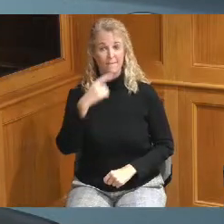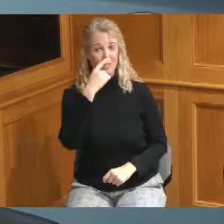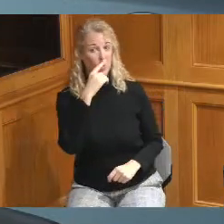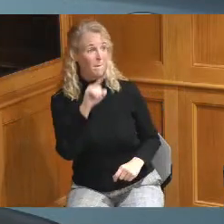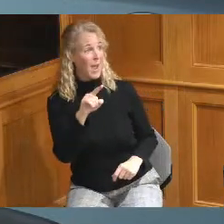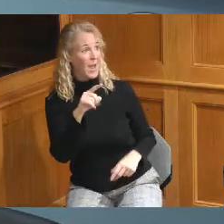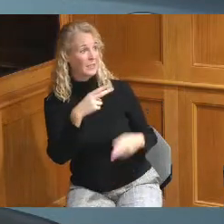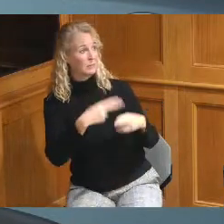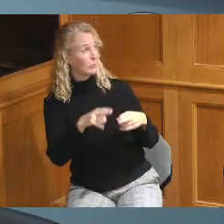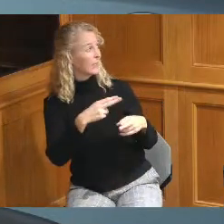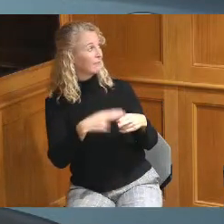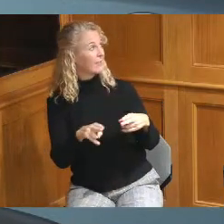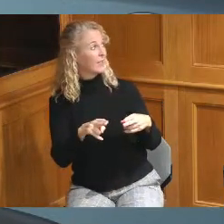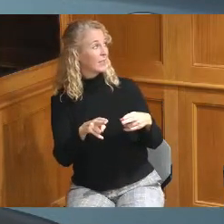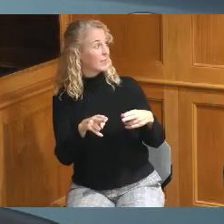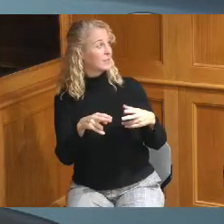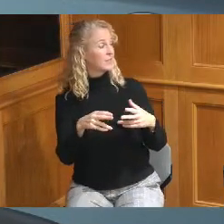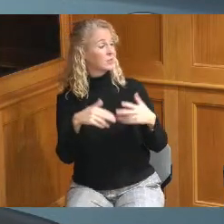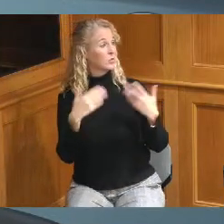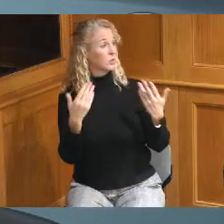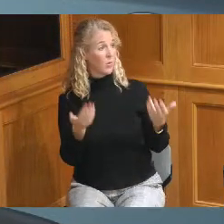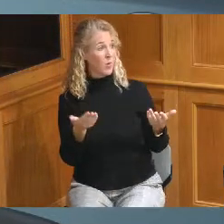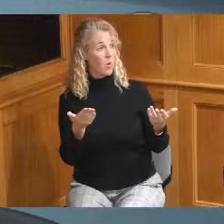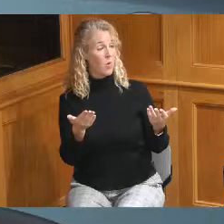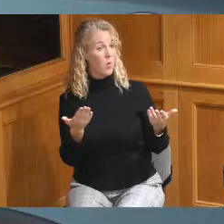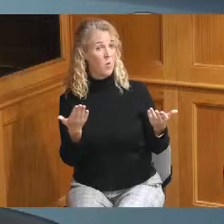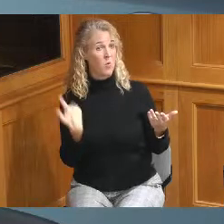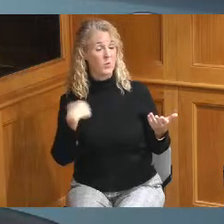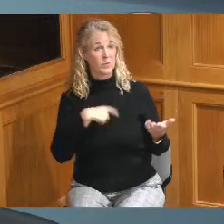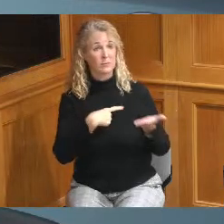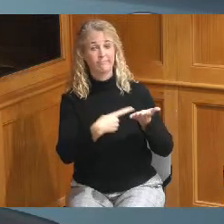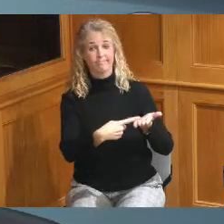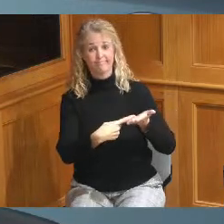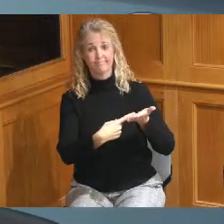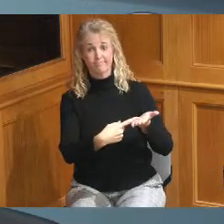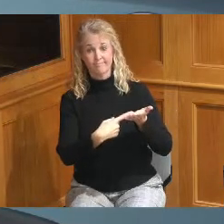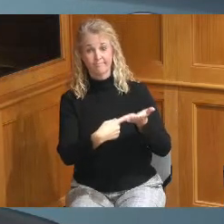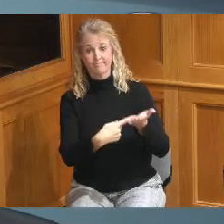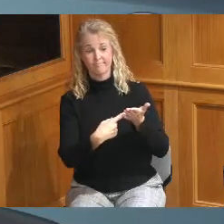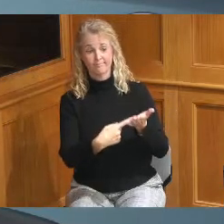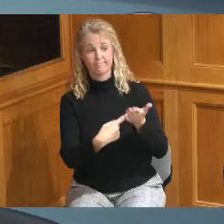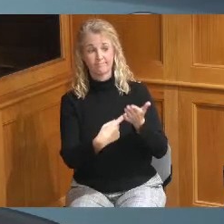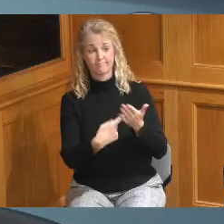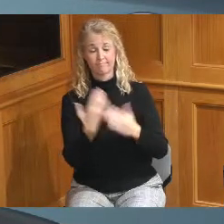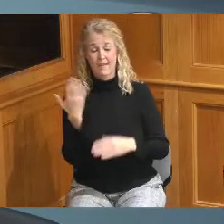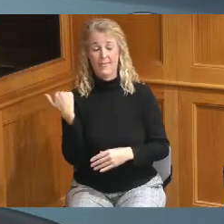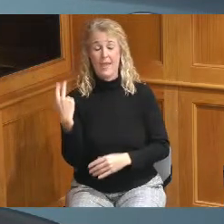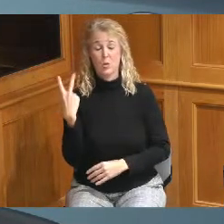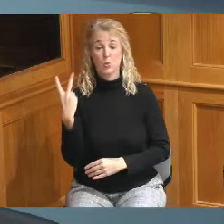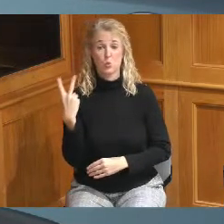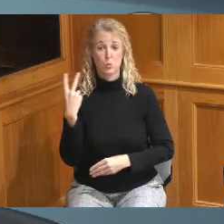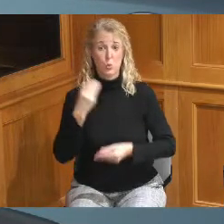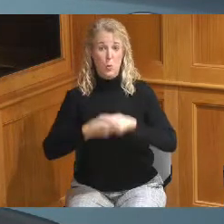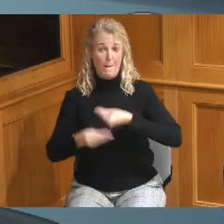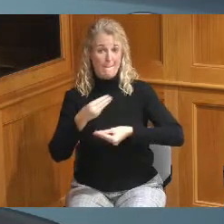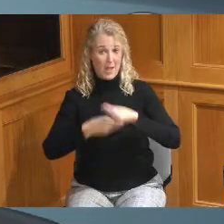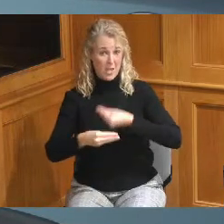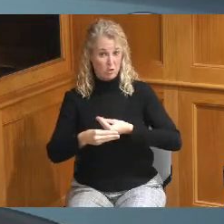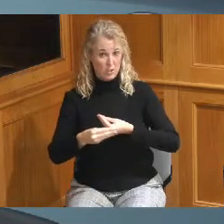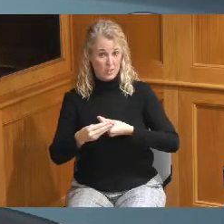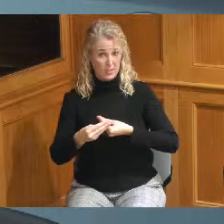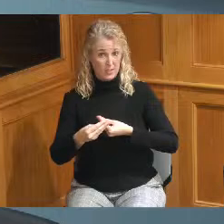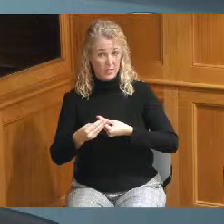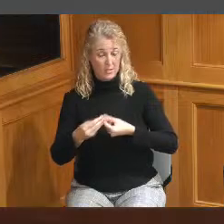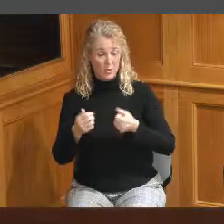Just very briefly, as we've gone into the past 2 budget cycles,